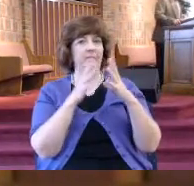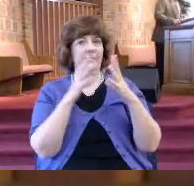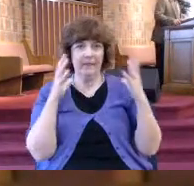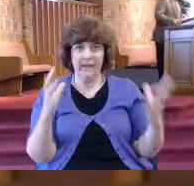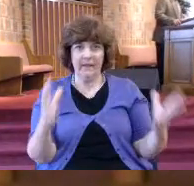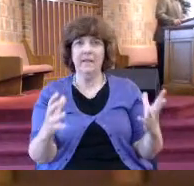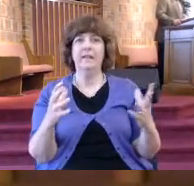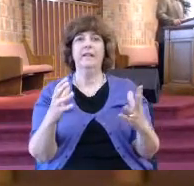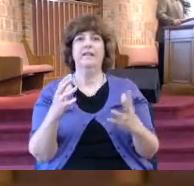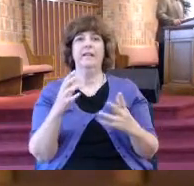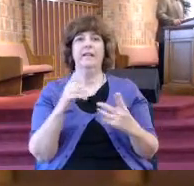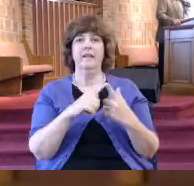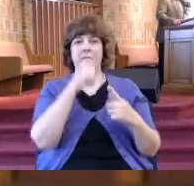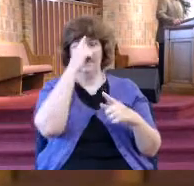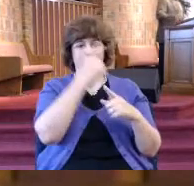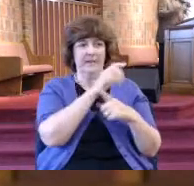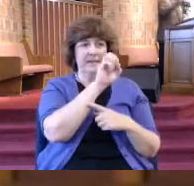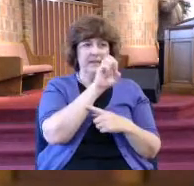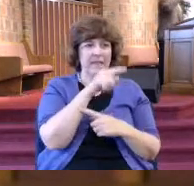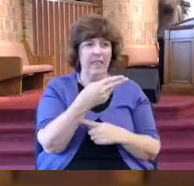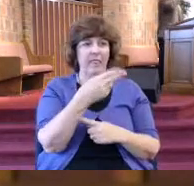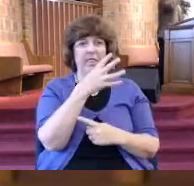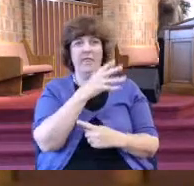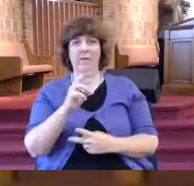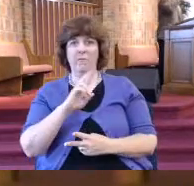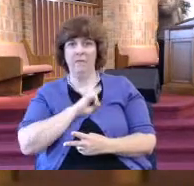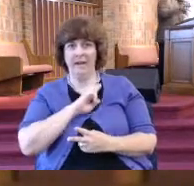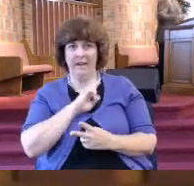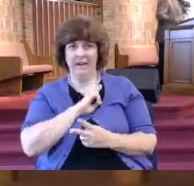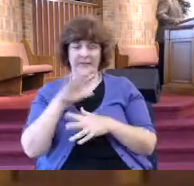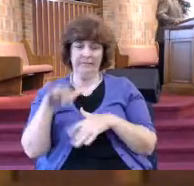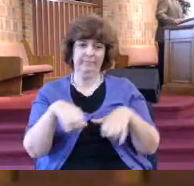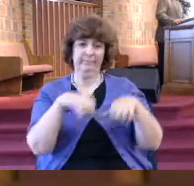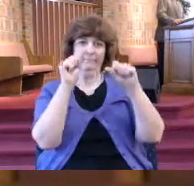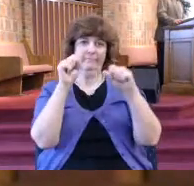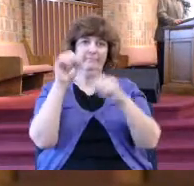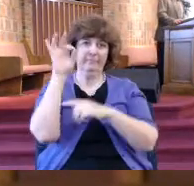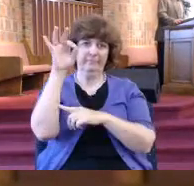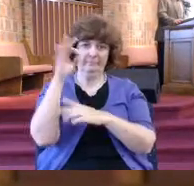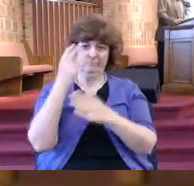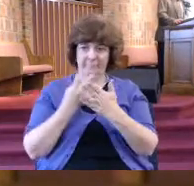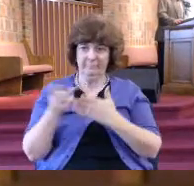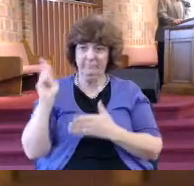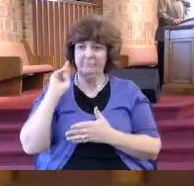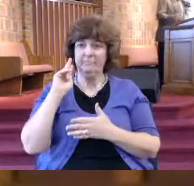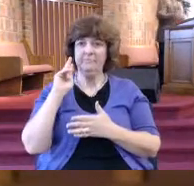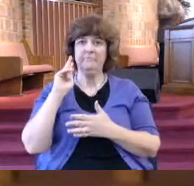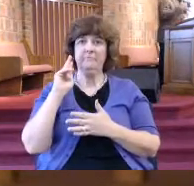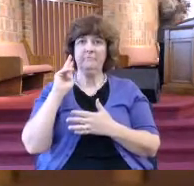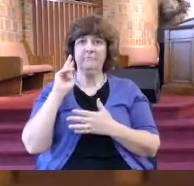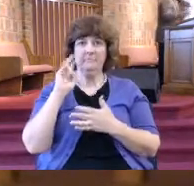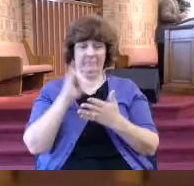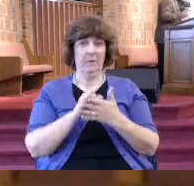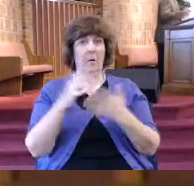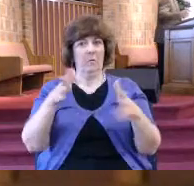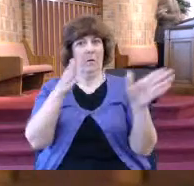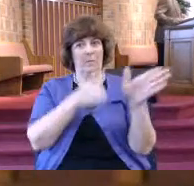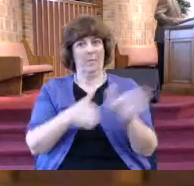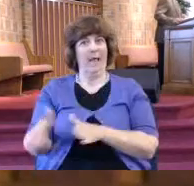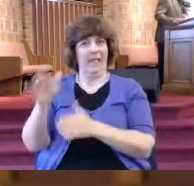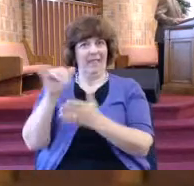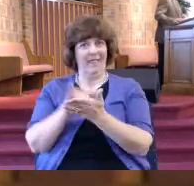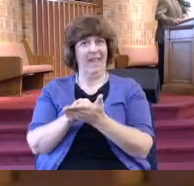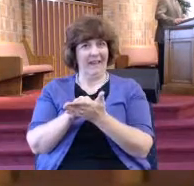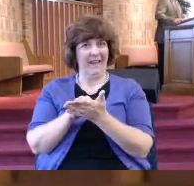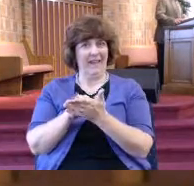very much Brother Seth and Ryan taking care of the preaching a couple of weeks ago. That was a planned